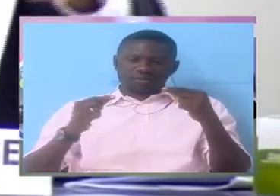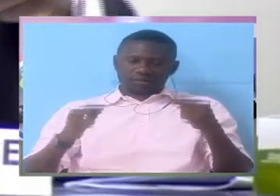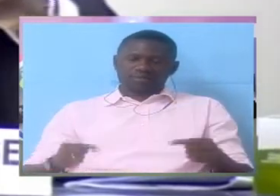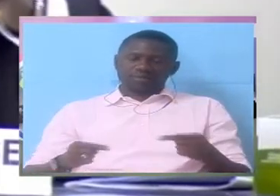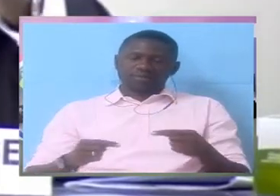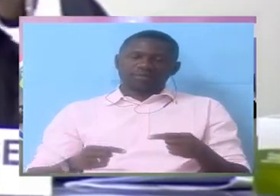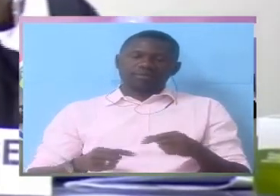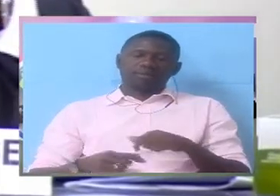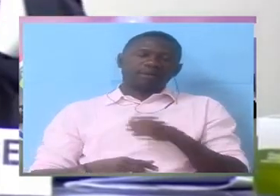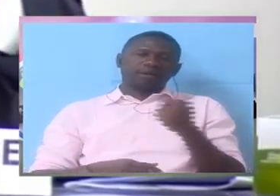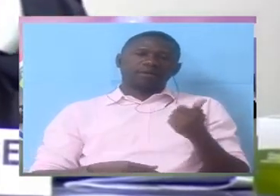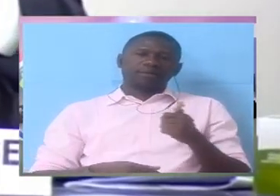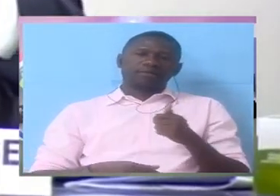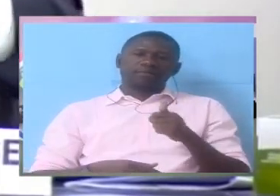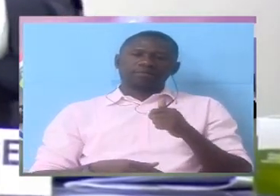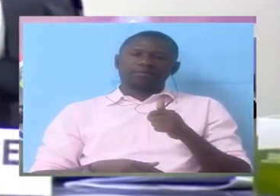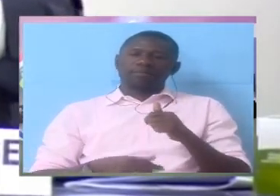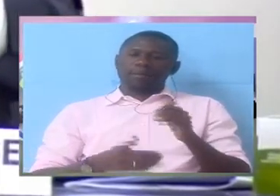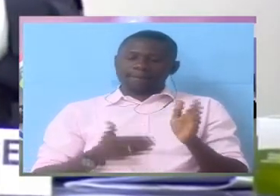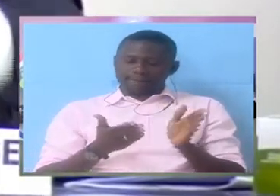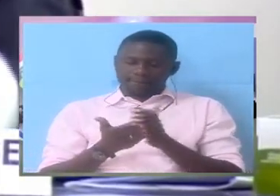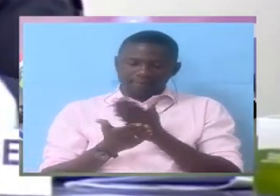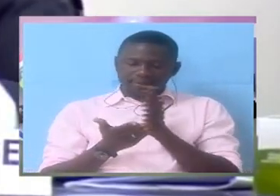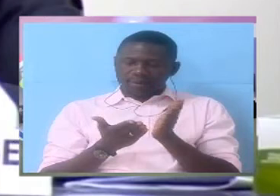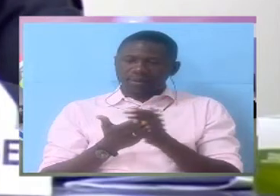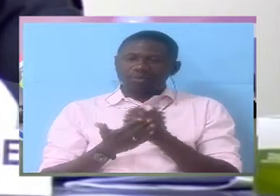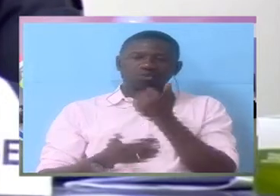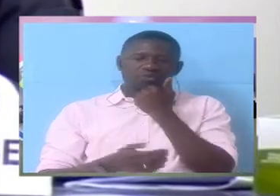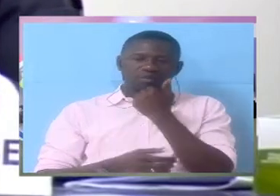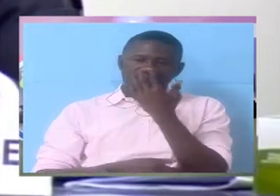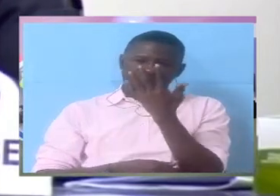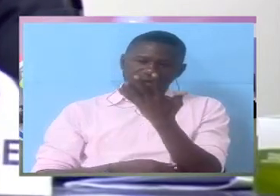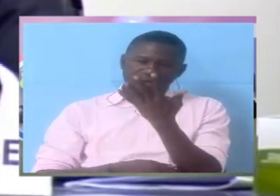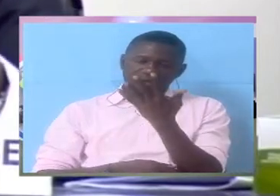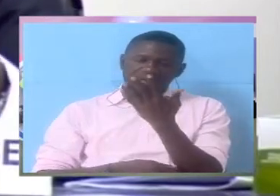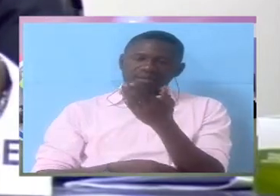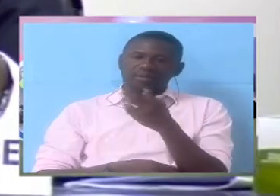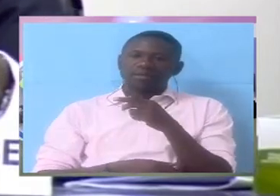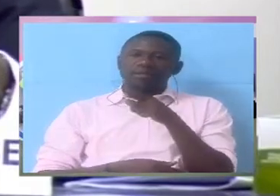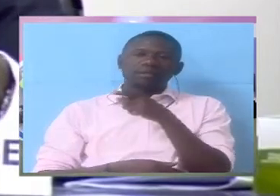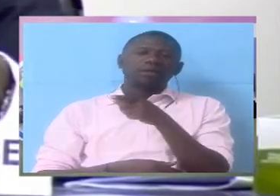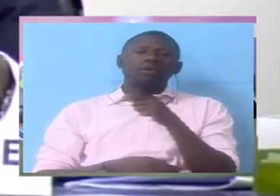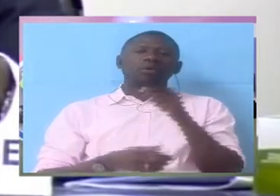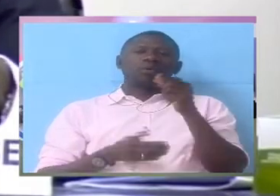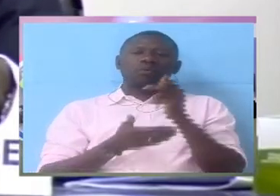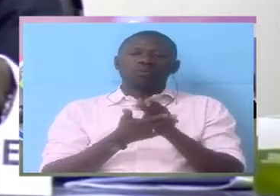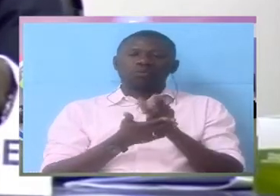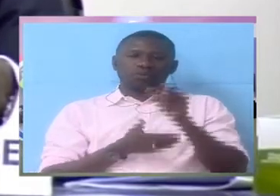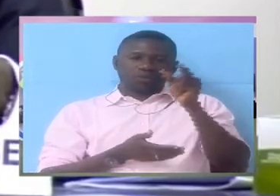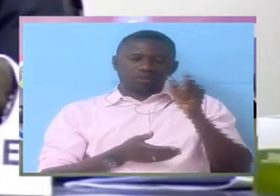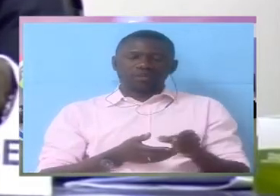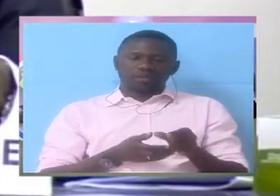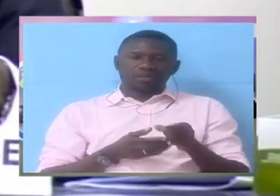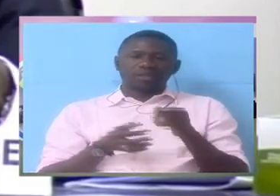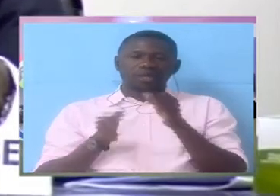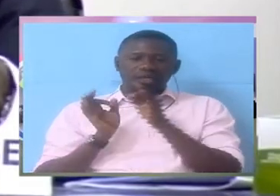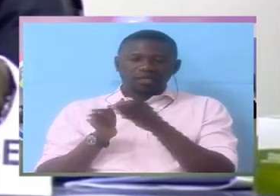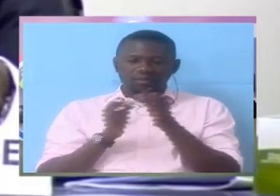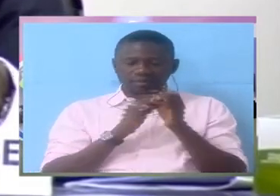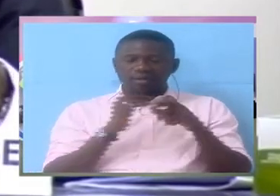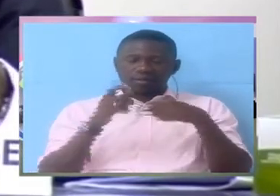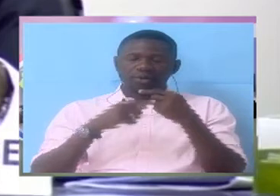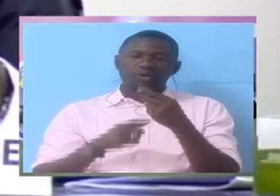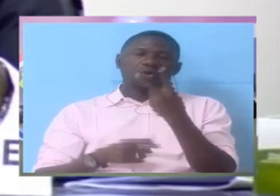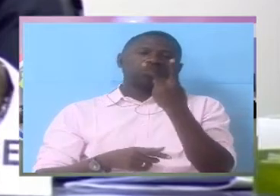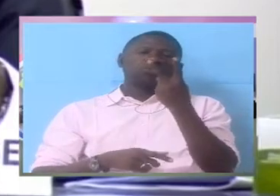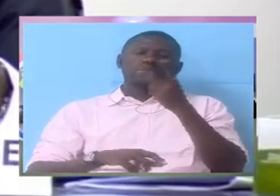page 5, lera lulu nyao, the witness talked about the two tortures, the two scenarios. Sedo